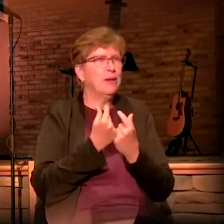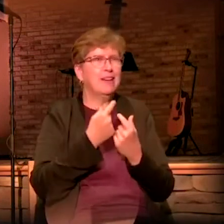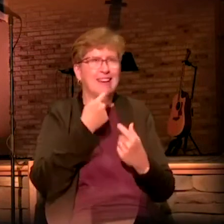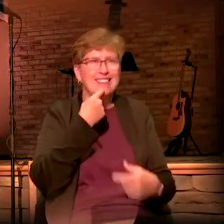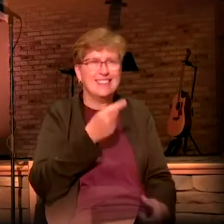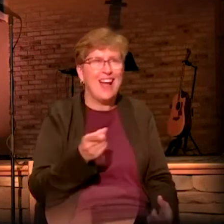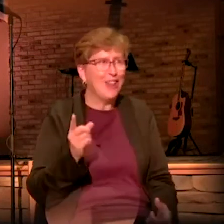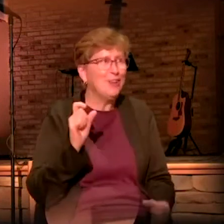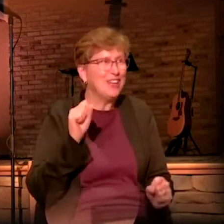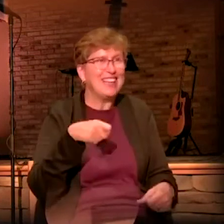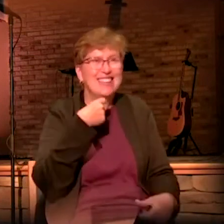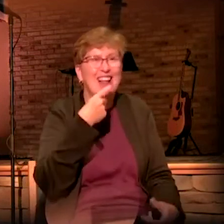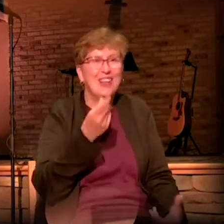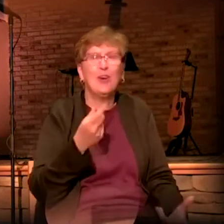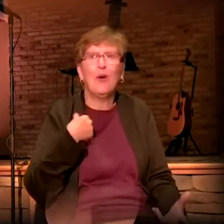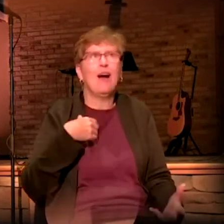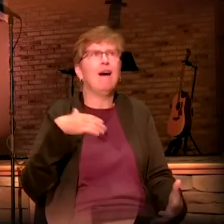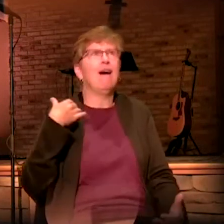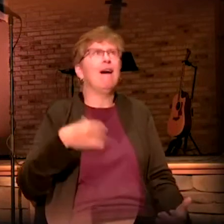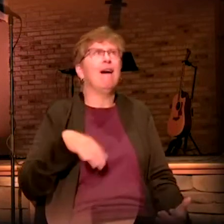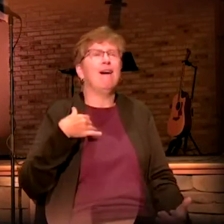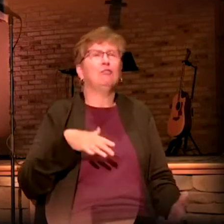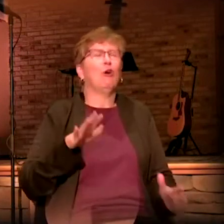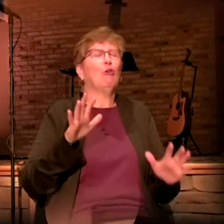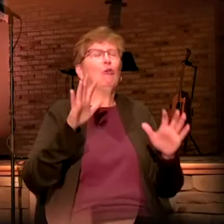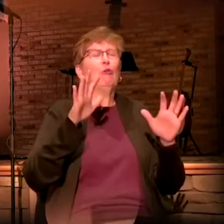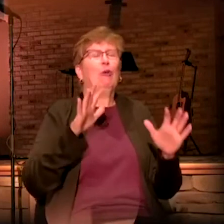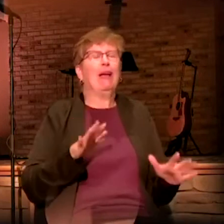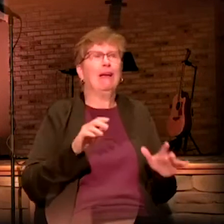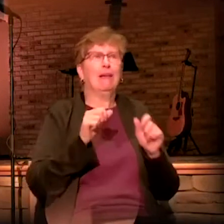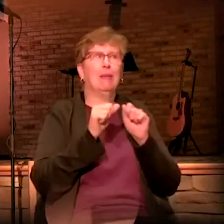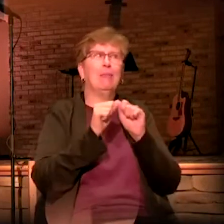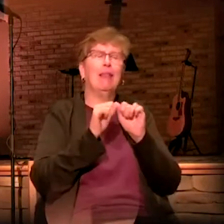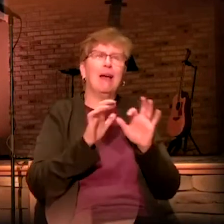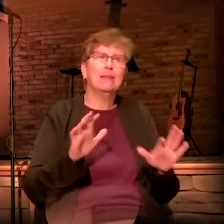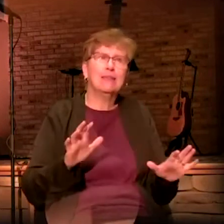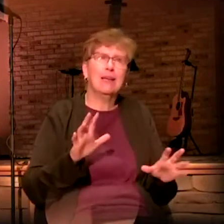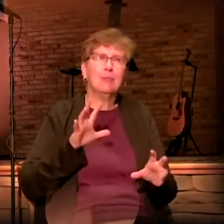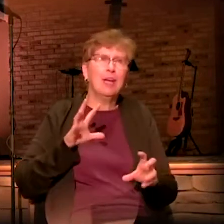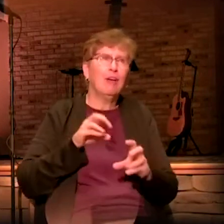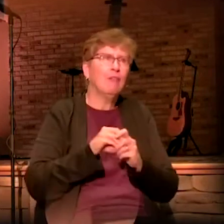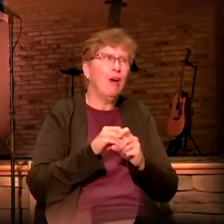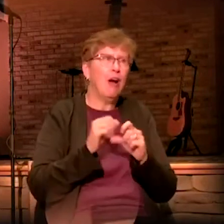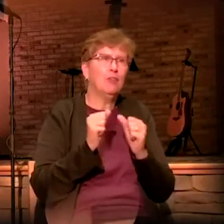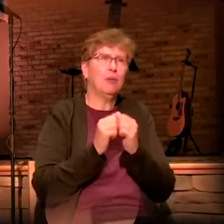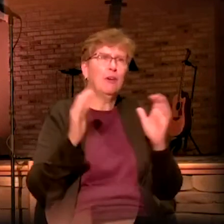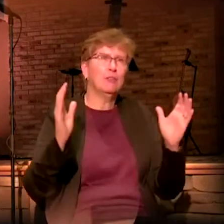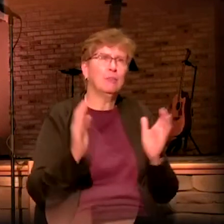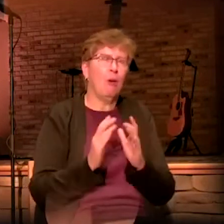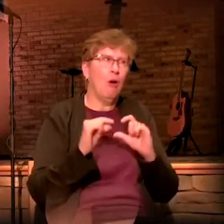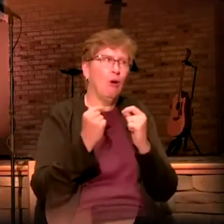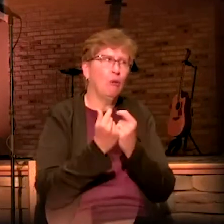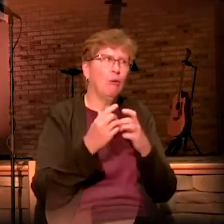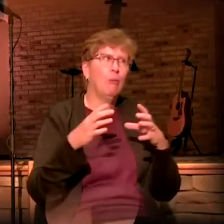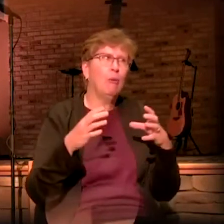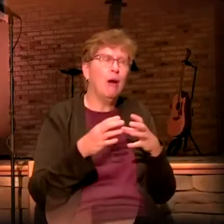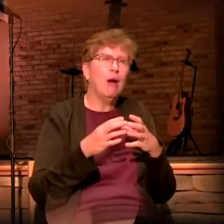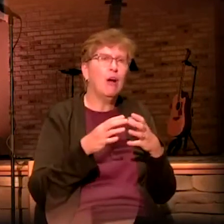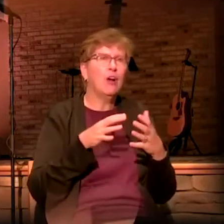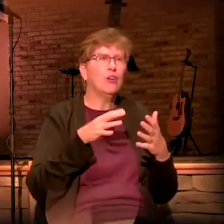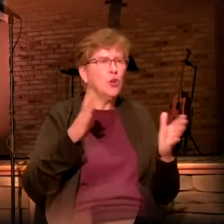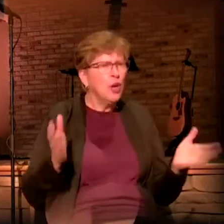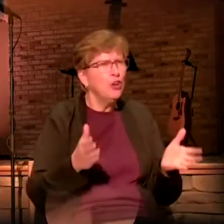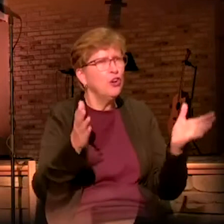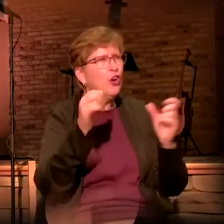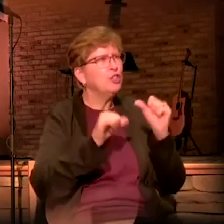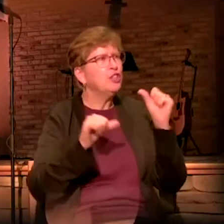be one of the greatest blessings of being in a hope group is that you are encouraged. I mean, you read and you study